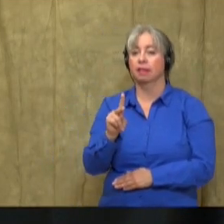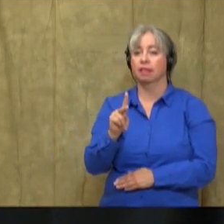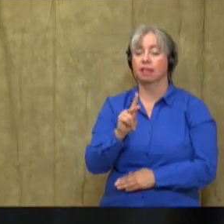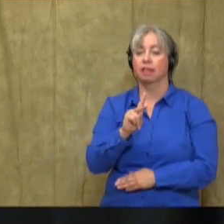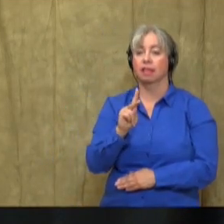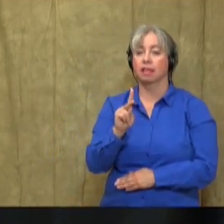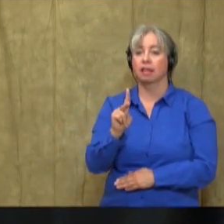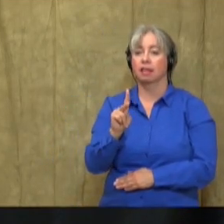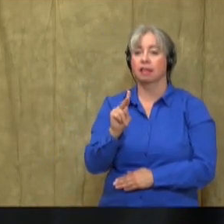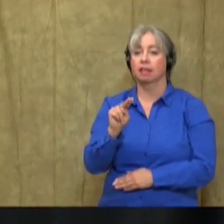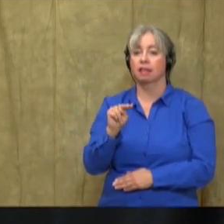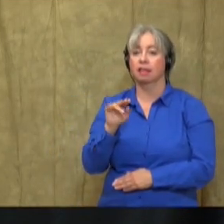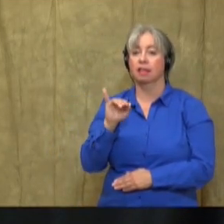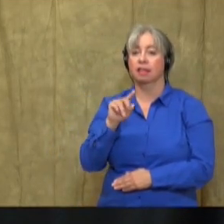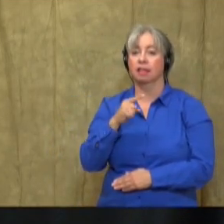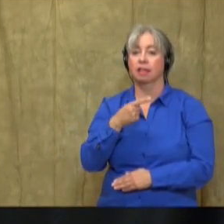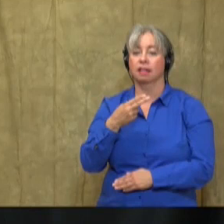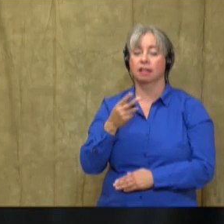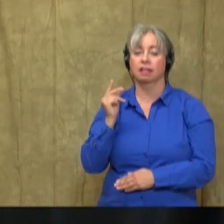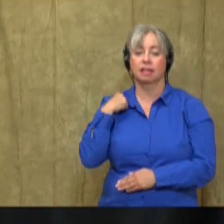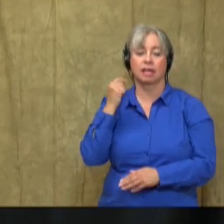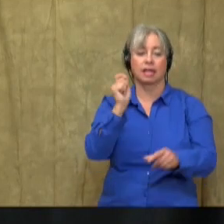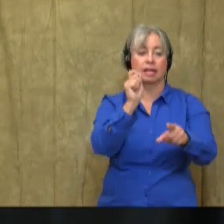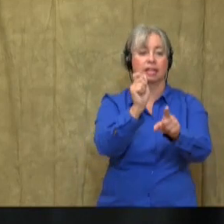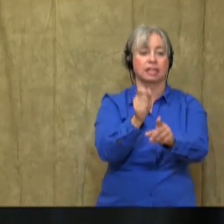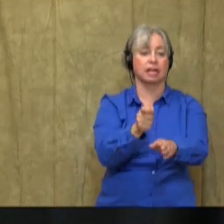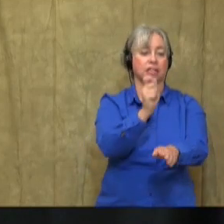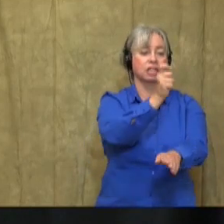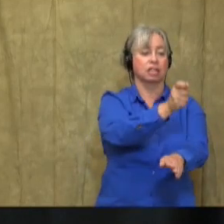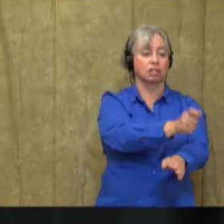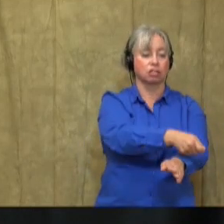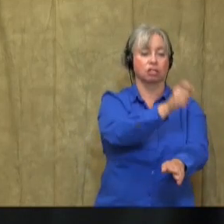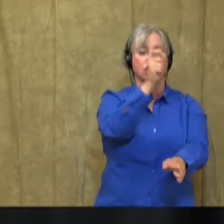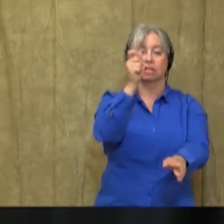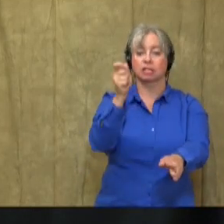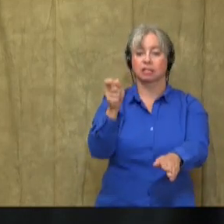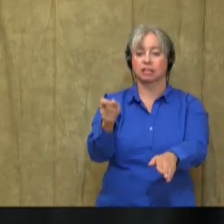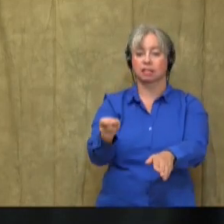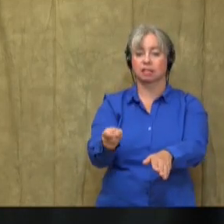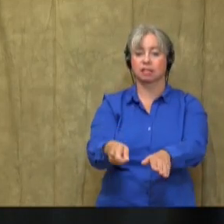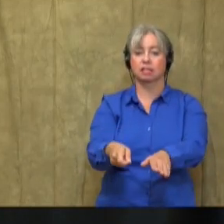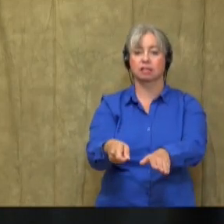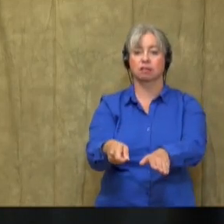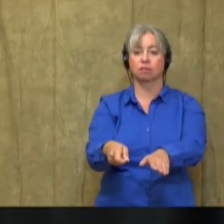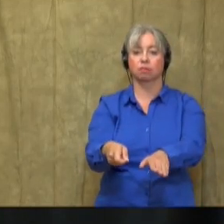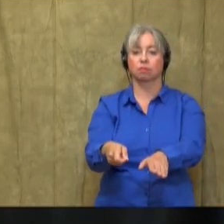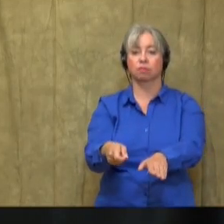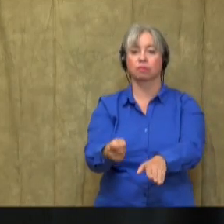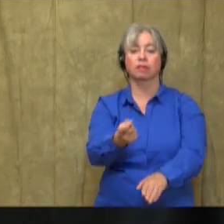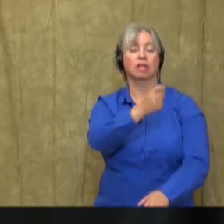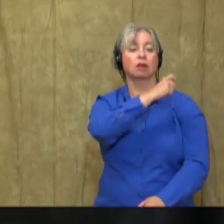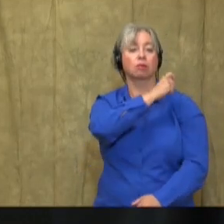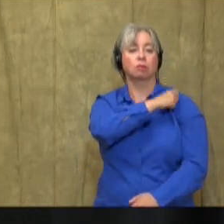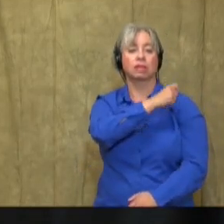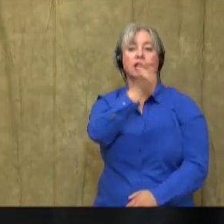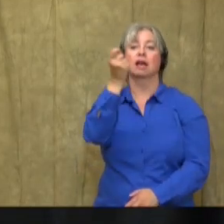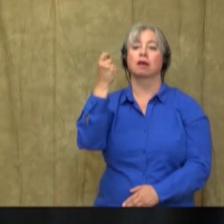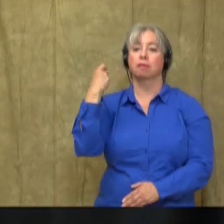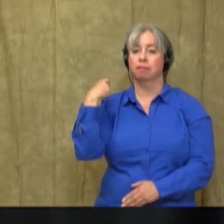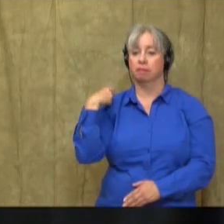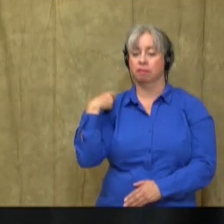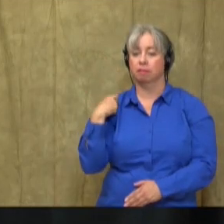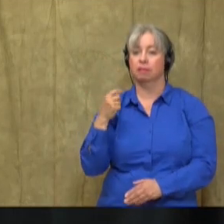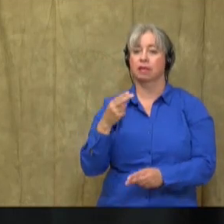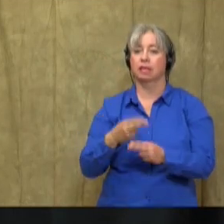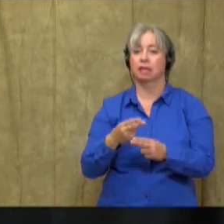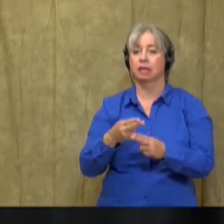lord, and the lord would take a sword and touch ceremoniously the knight would dub them to